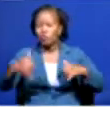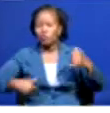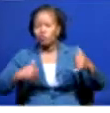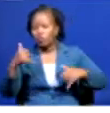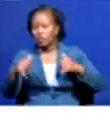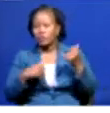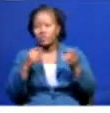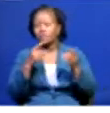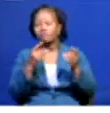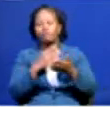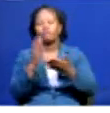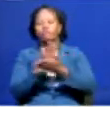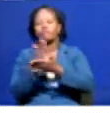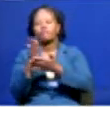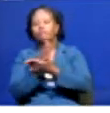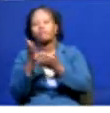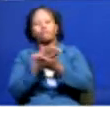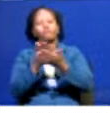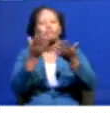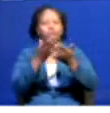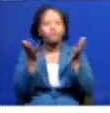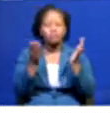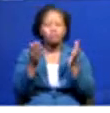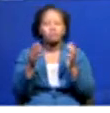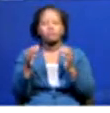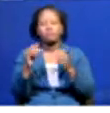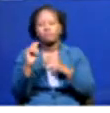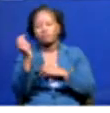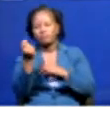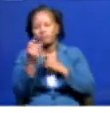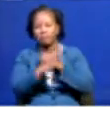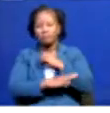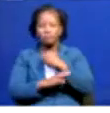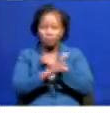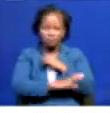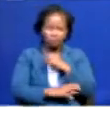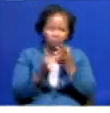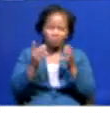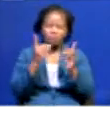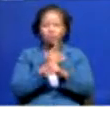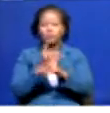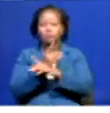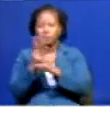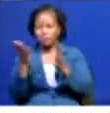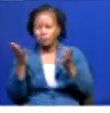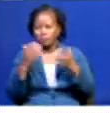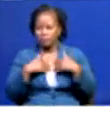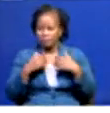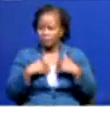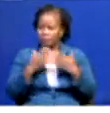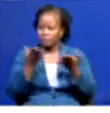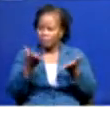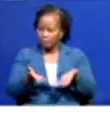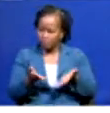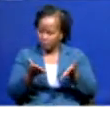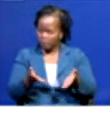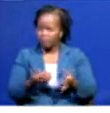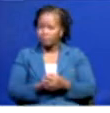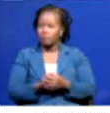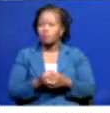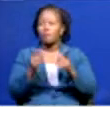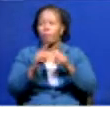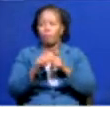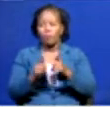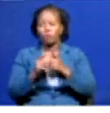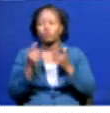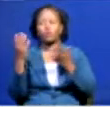the rest of Kenya, our beautiful scenery, the national park, which is just a few minutes from here, and of course